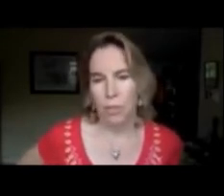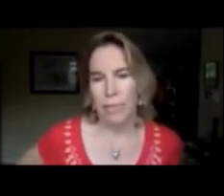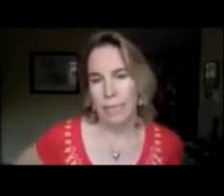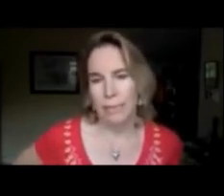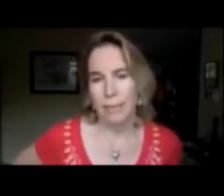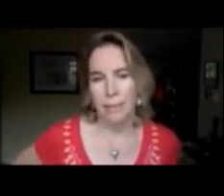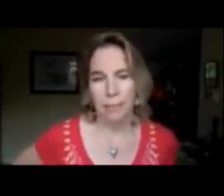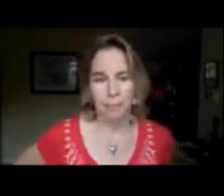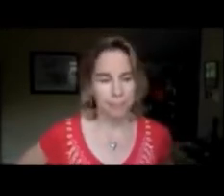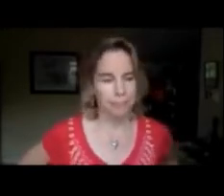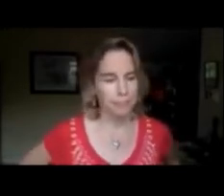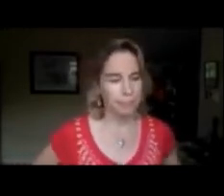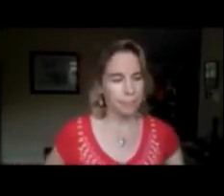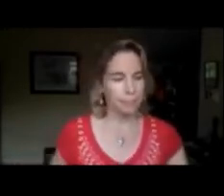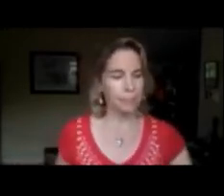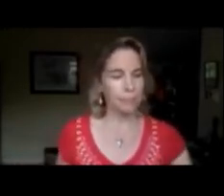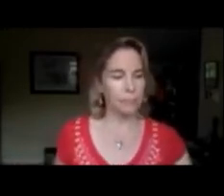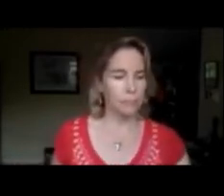graphic imagery in this.